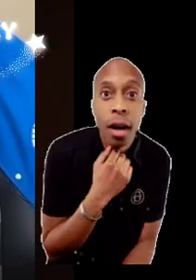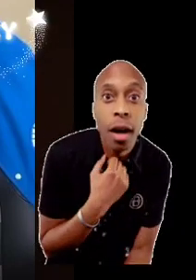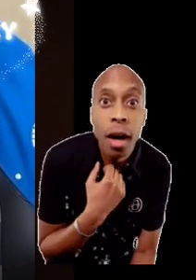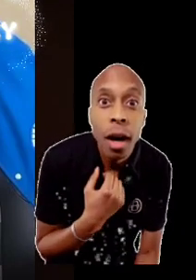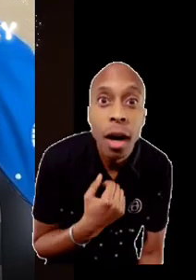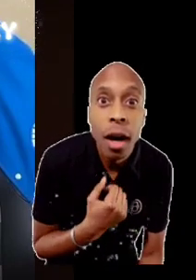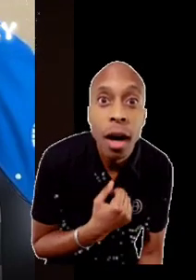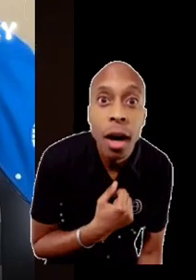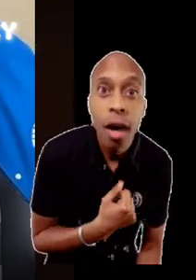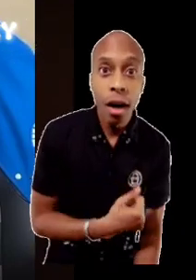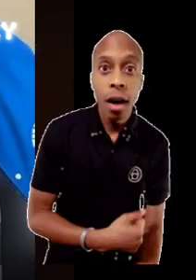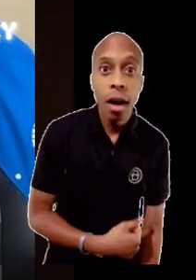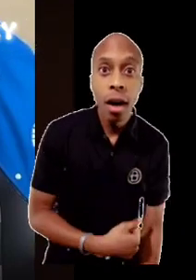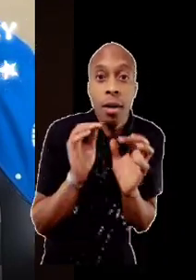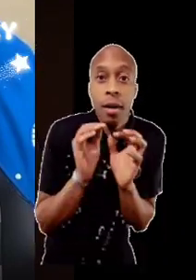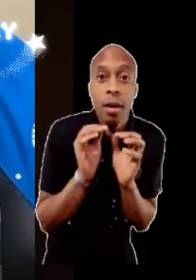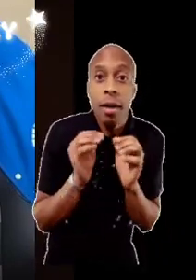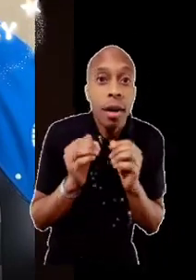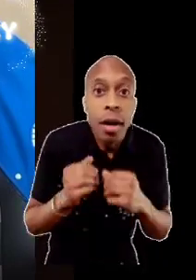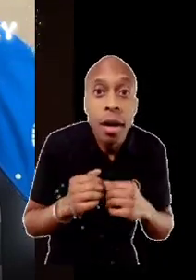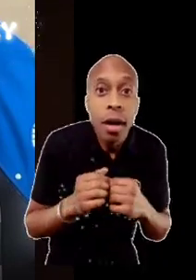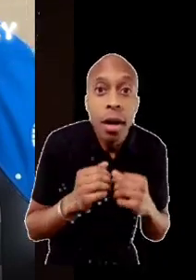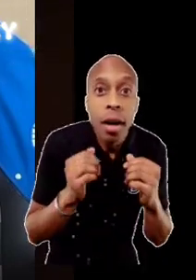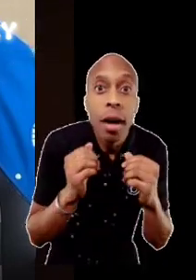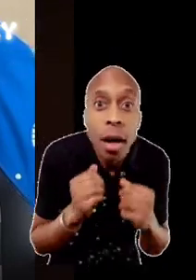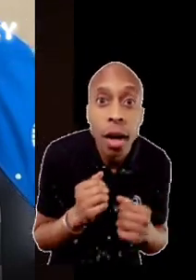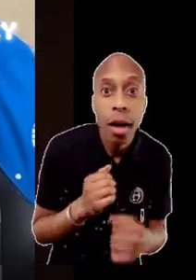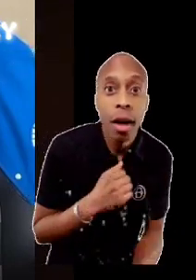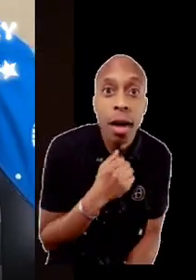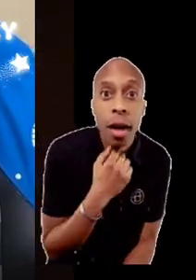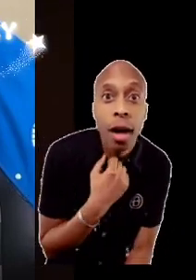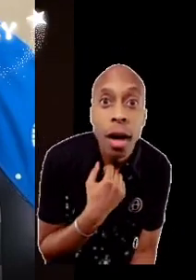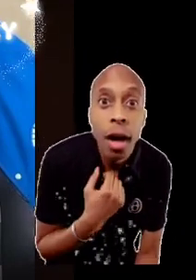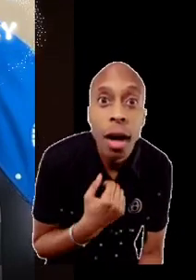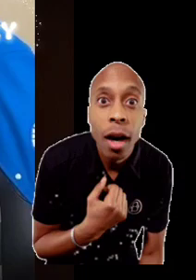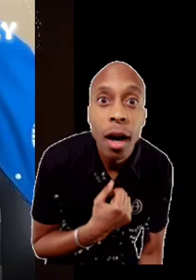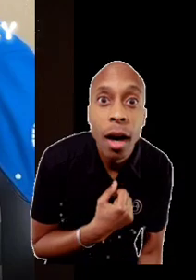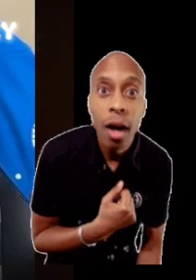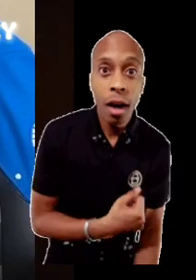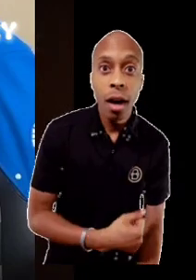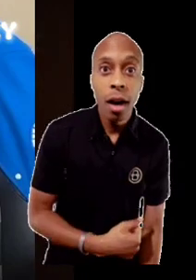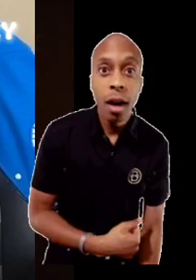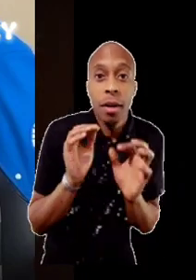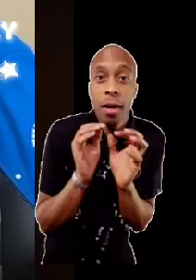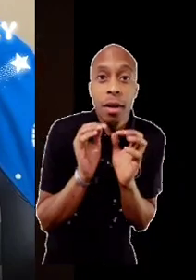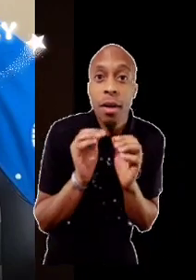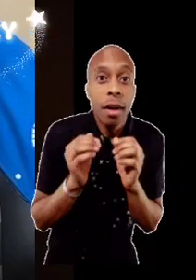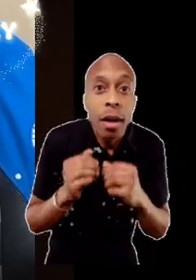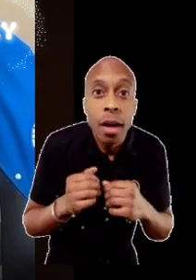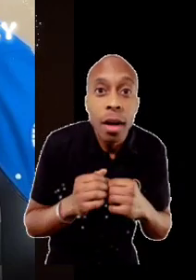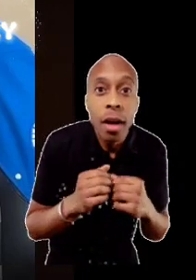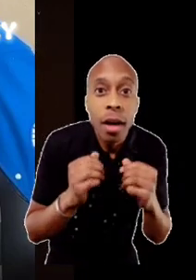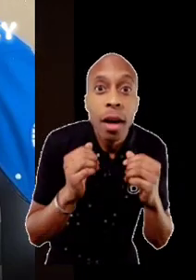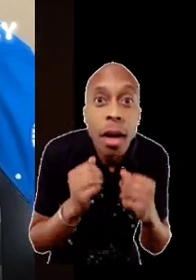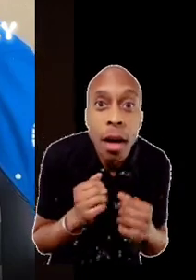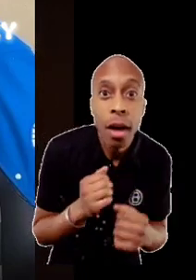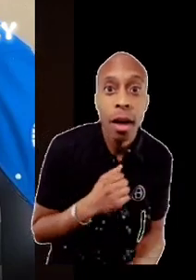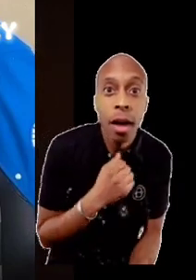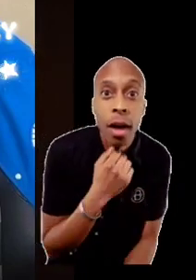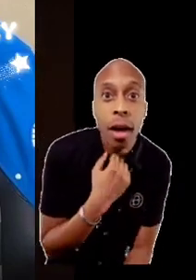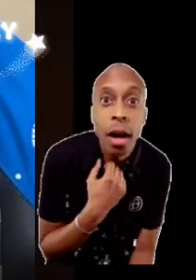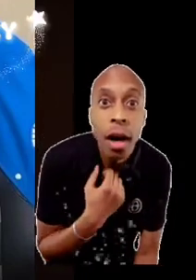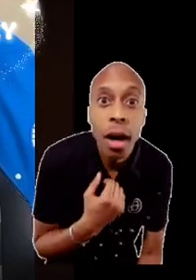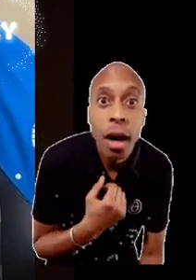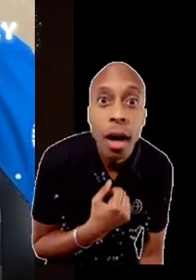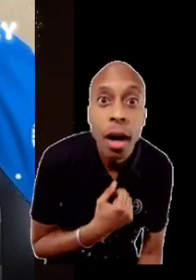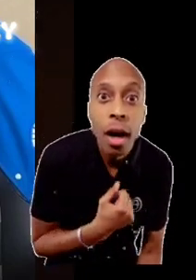me, Him only say bring one. Me beat that already. Me no business. Or no sit down in a